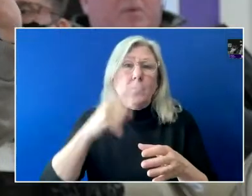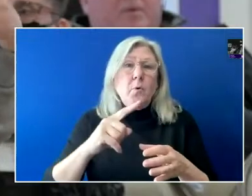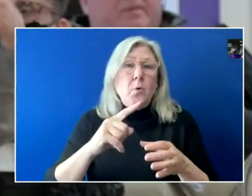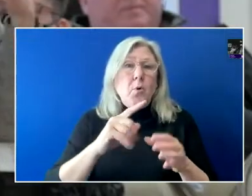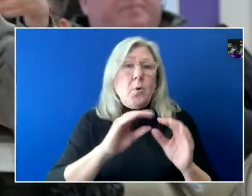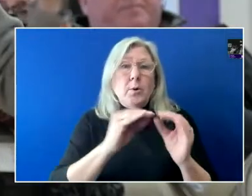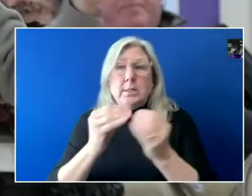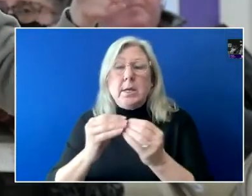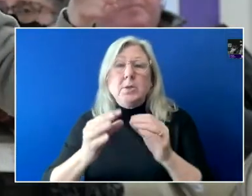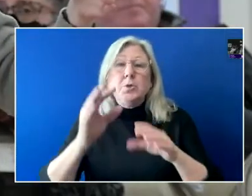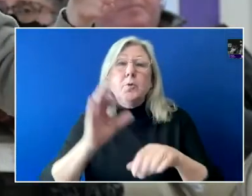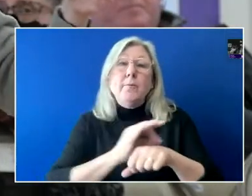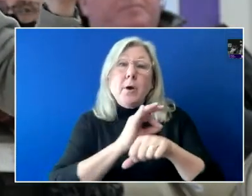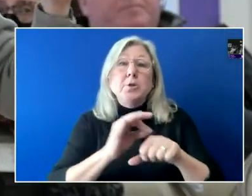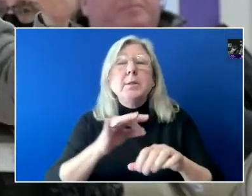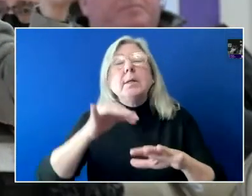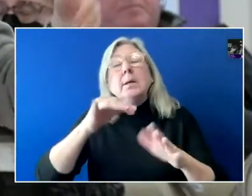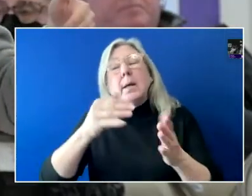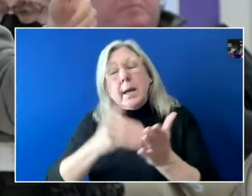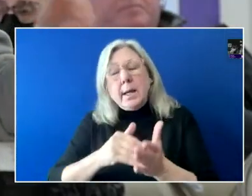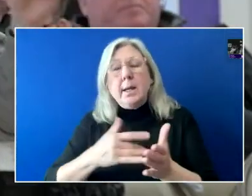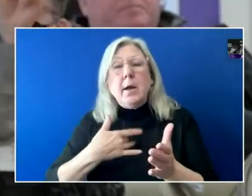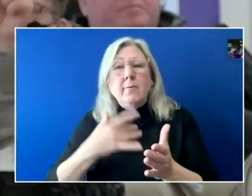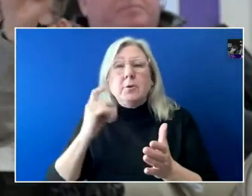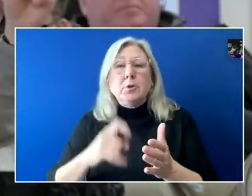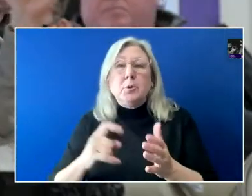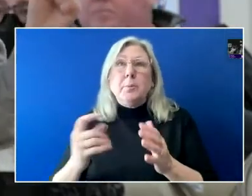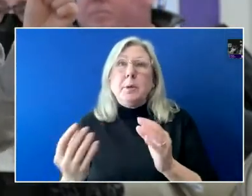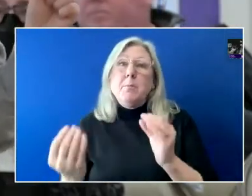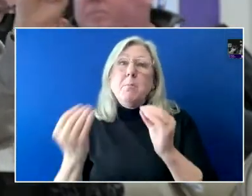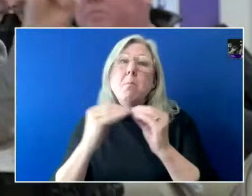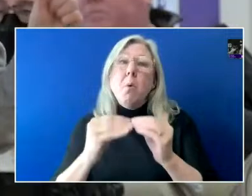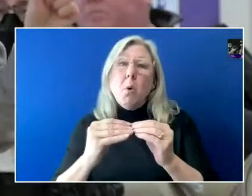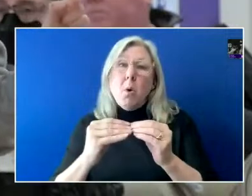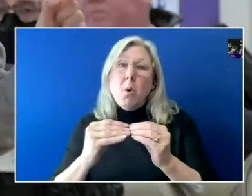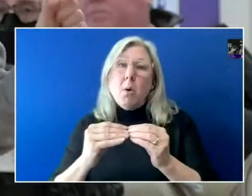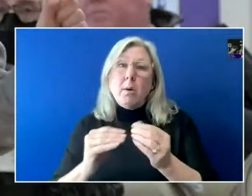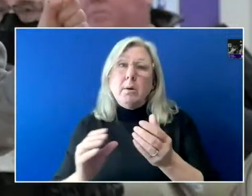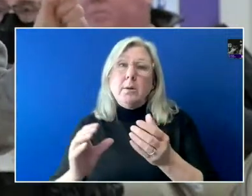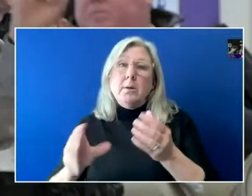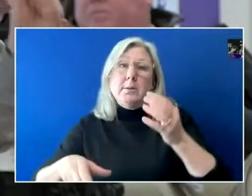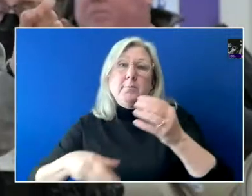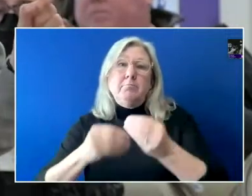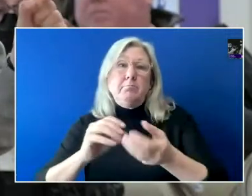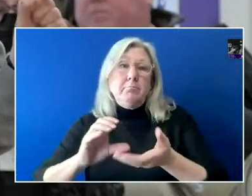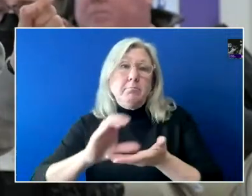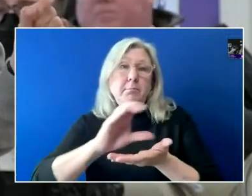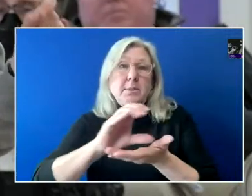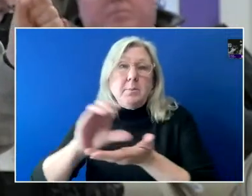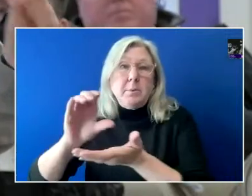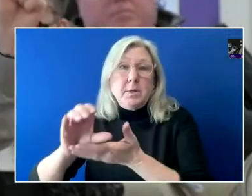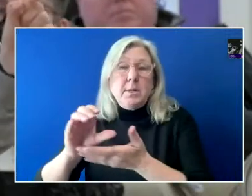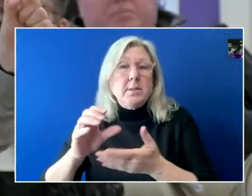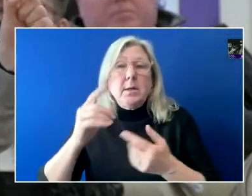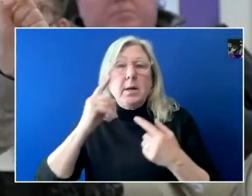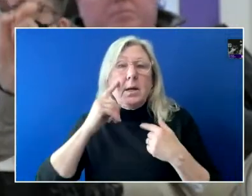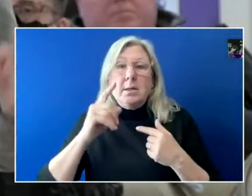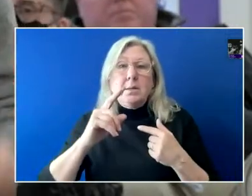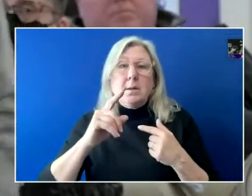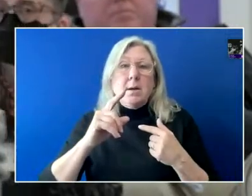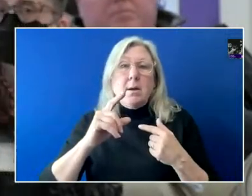be far more subsidized by our town I don't think that's the responsibility of the Human Services committee and the Human Services committee budget